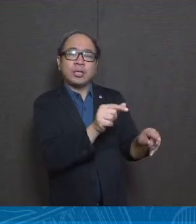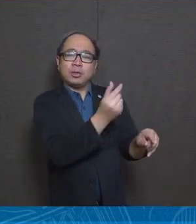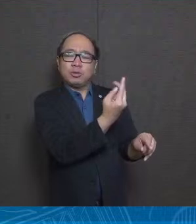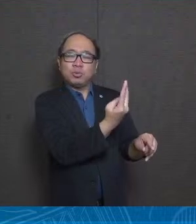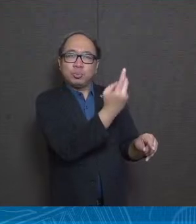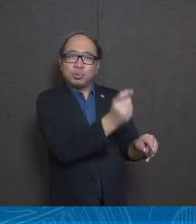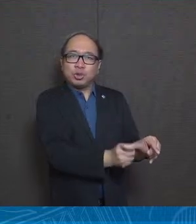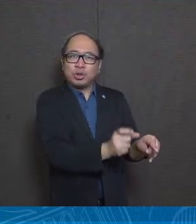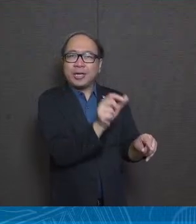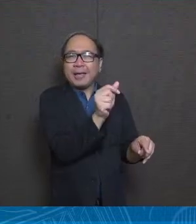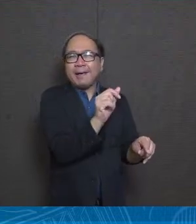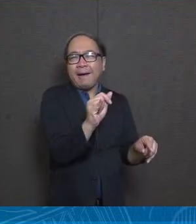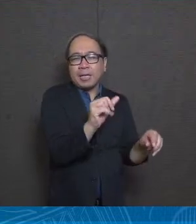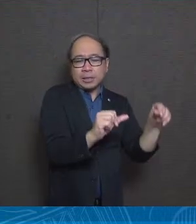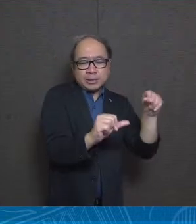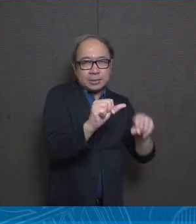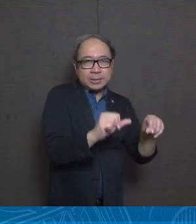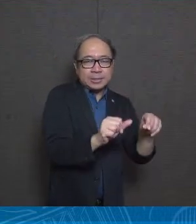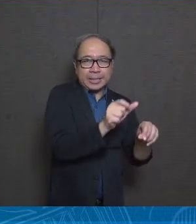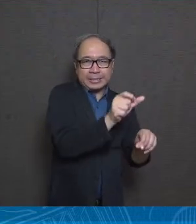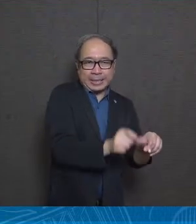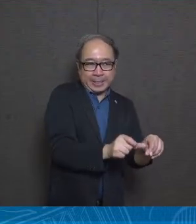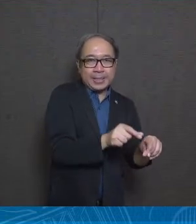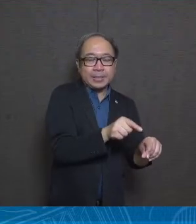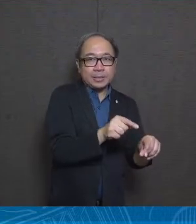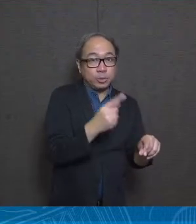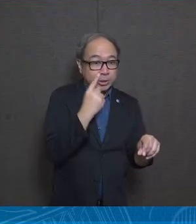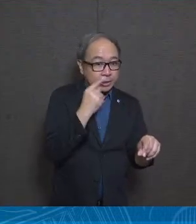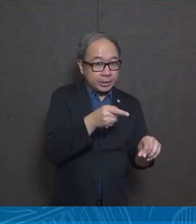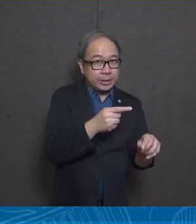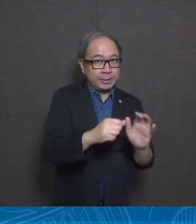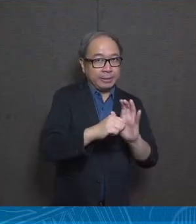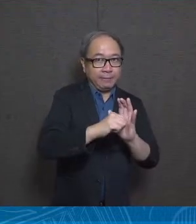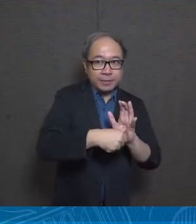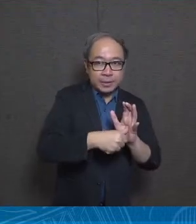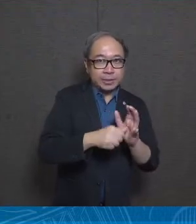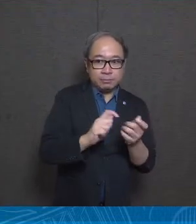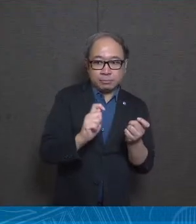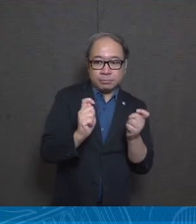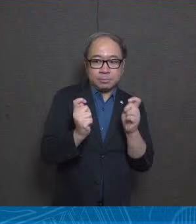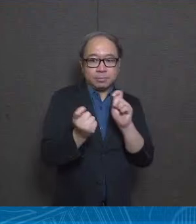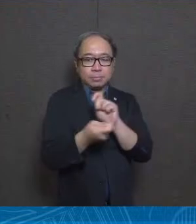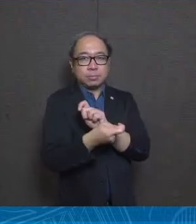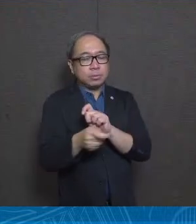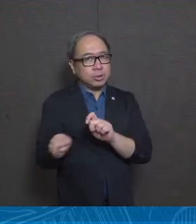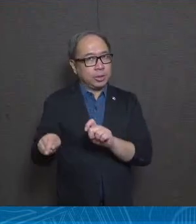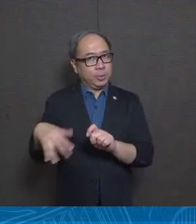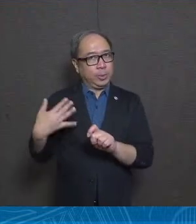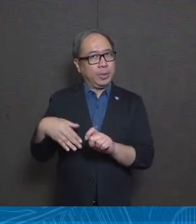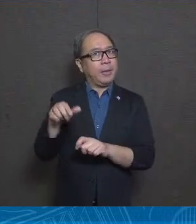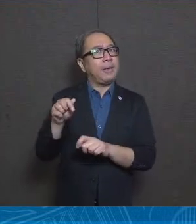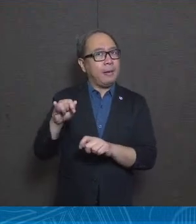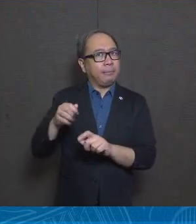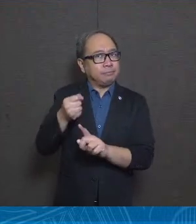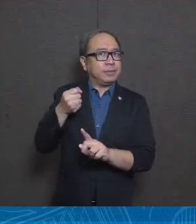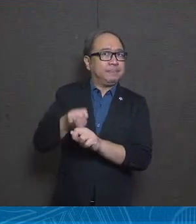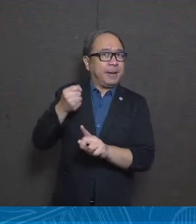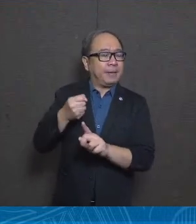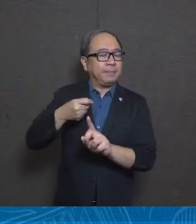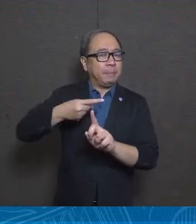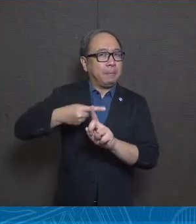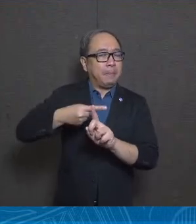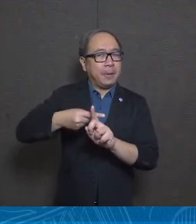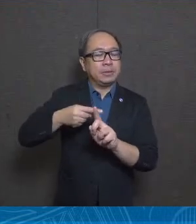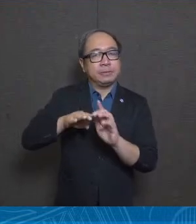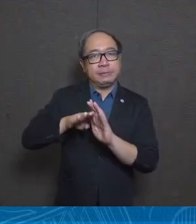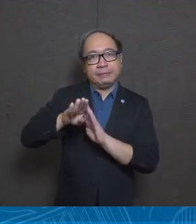the transformative power of artificial intelligence. And as you also